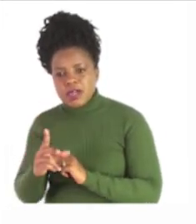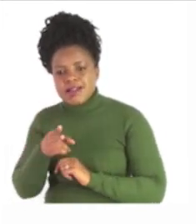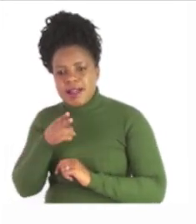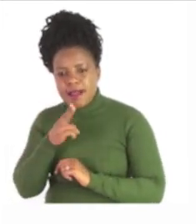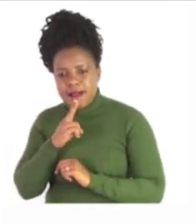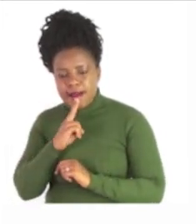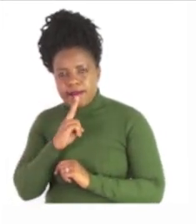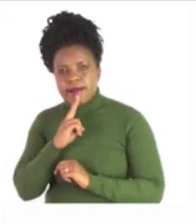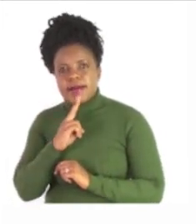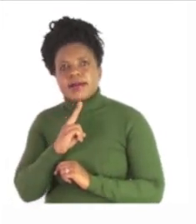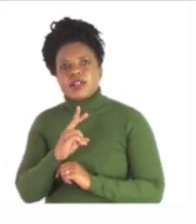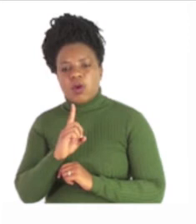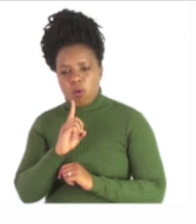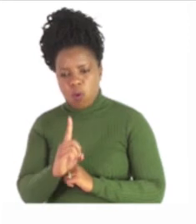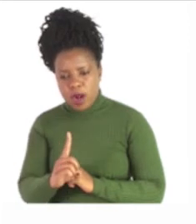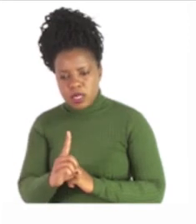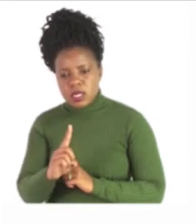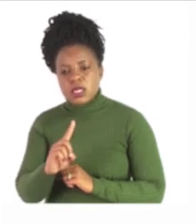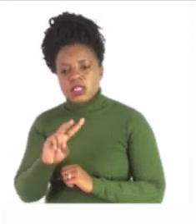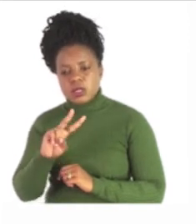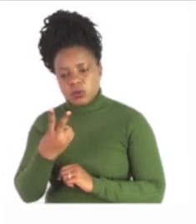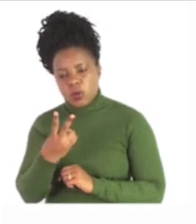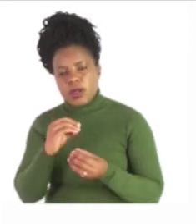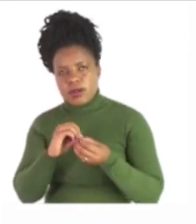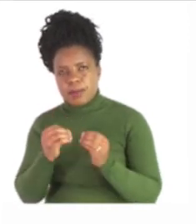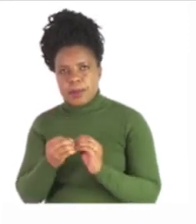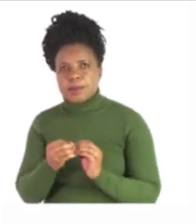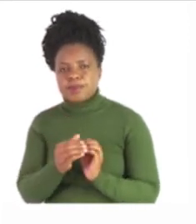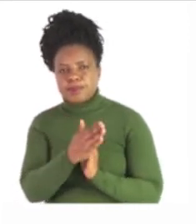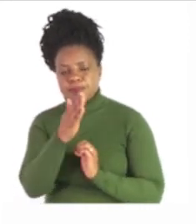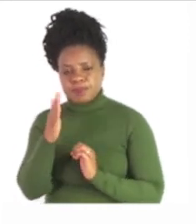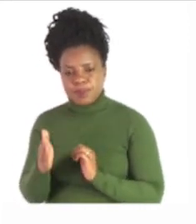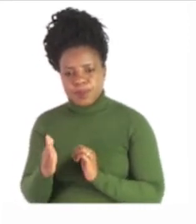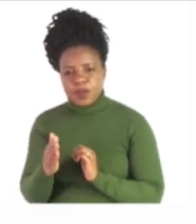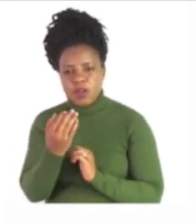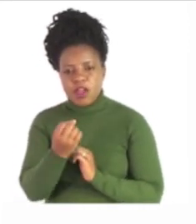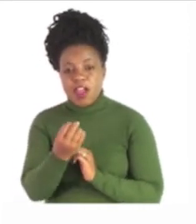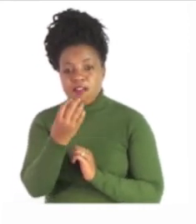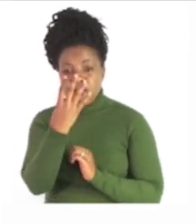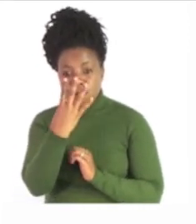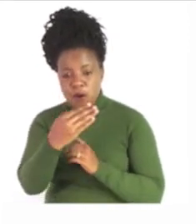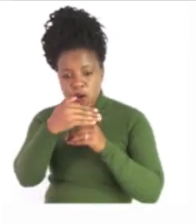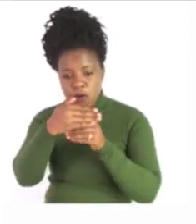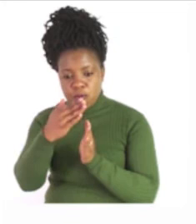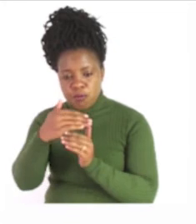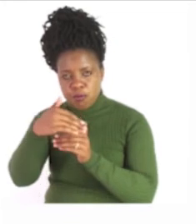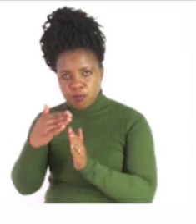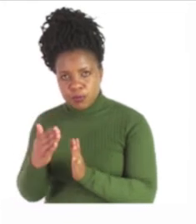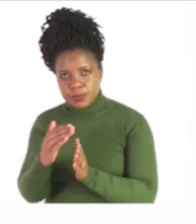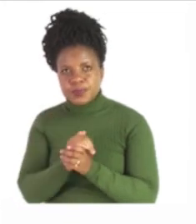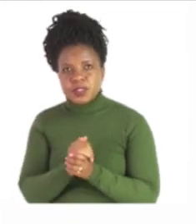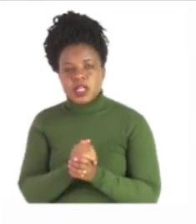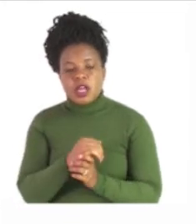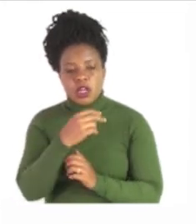number. The second, we have 4 blocks there, and then that is 2